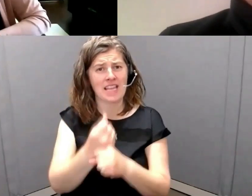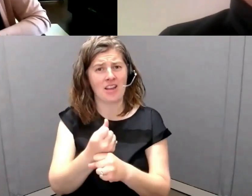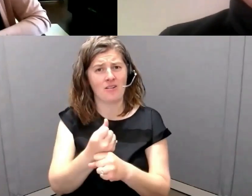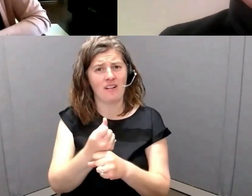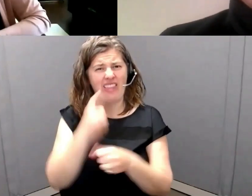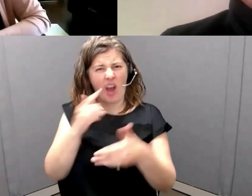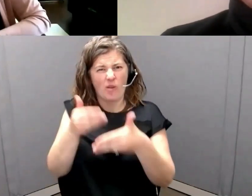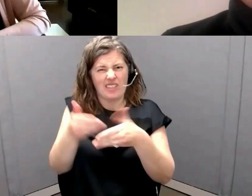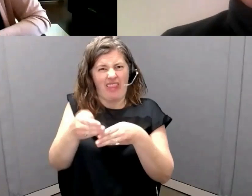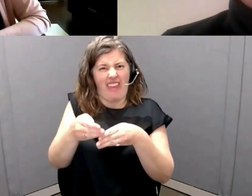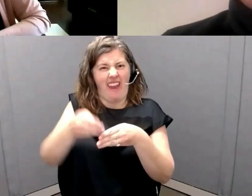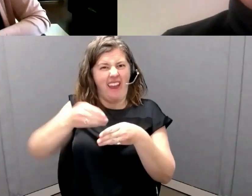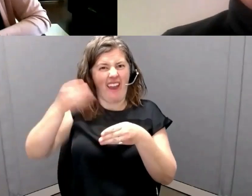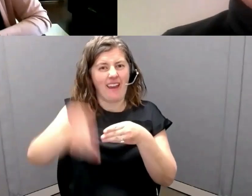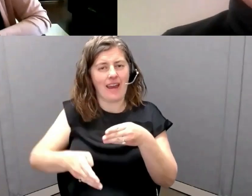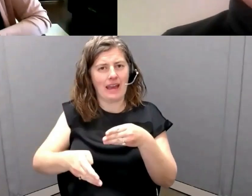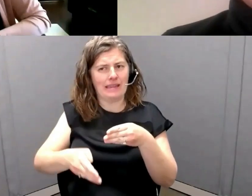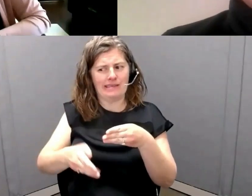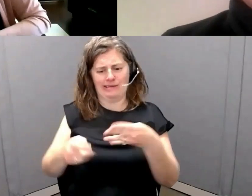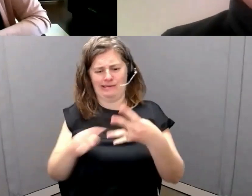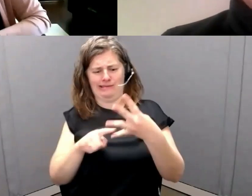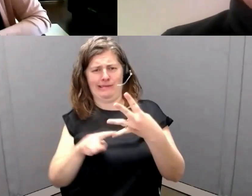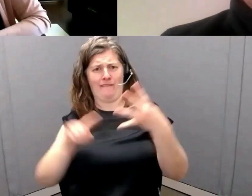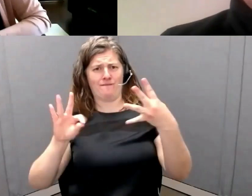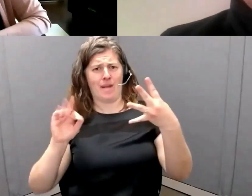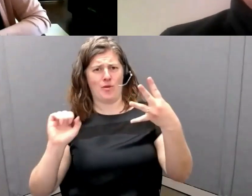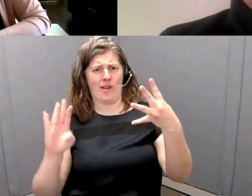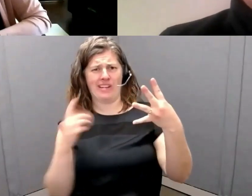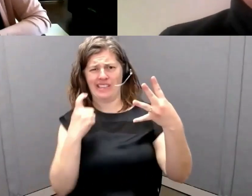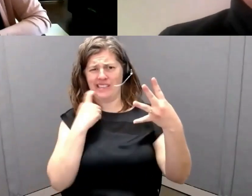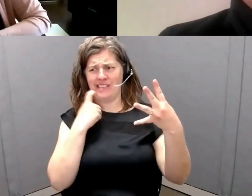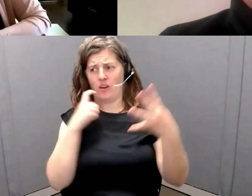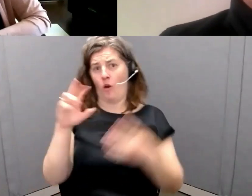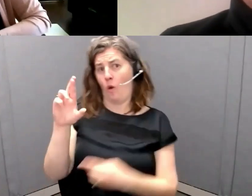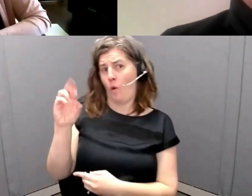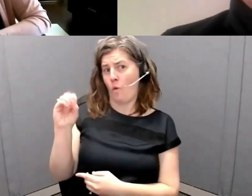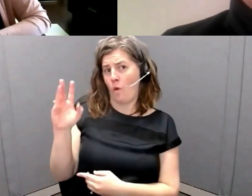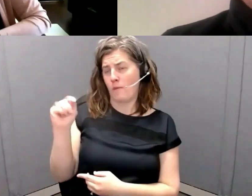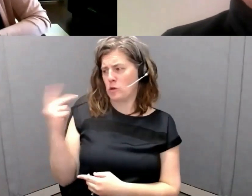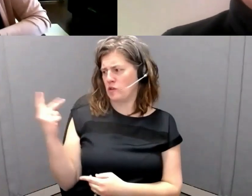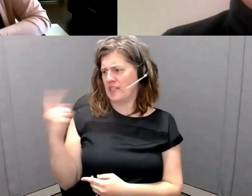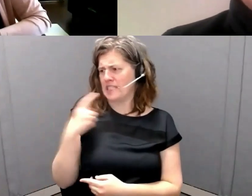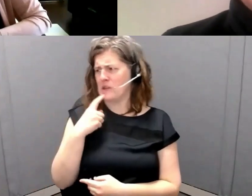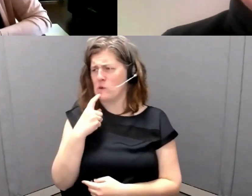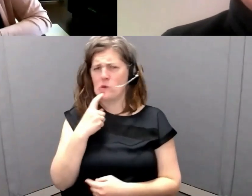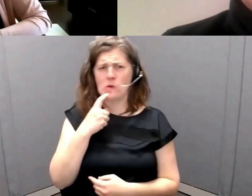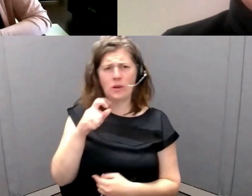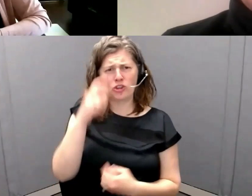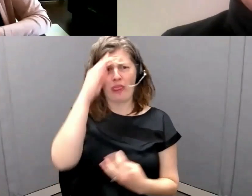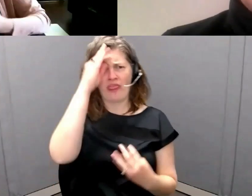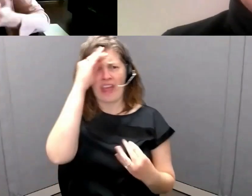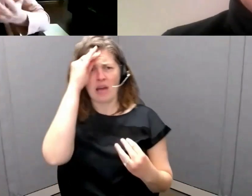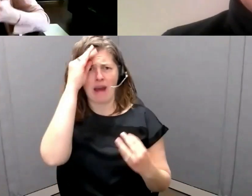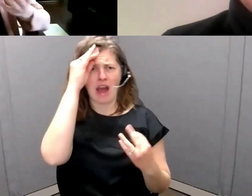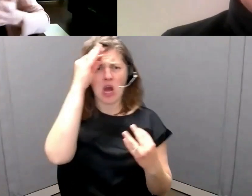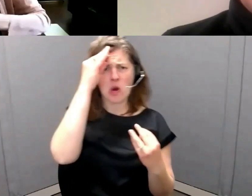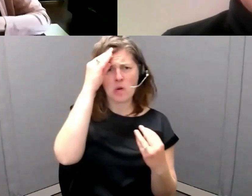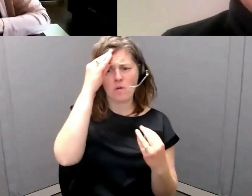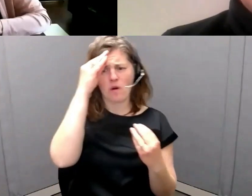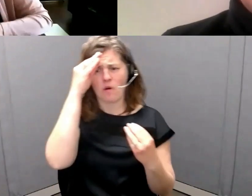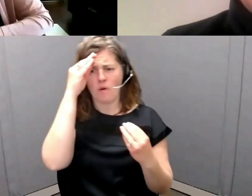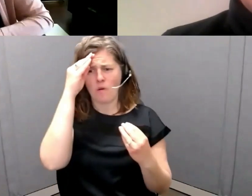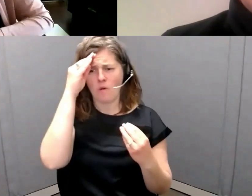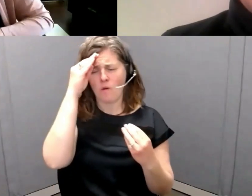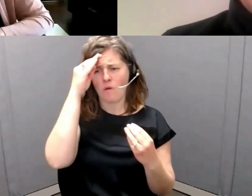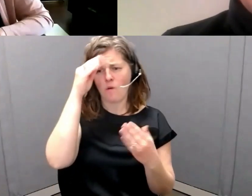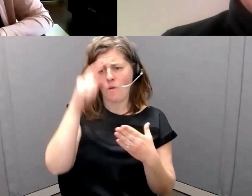end of February when Robert and I sort of said, we better think about what